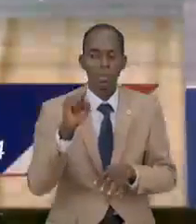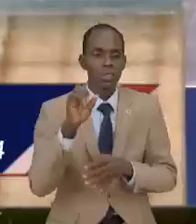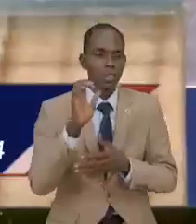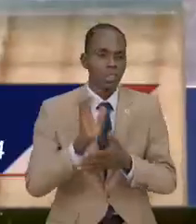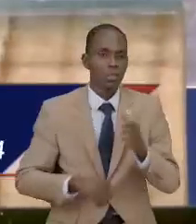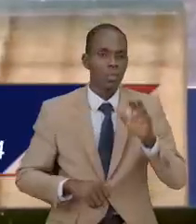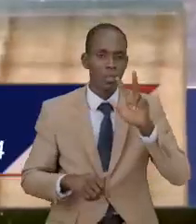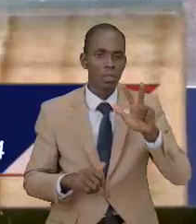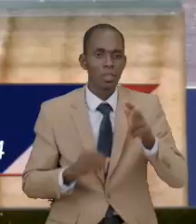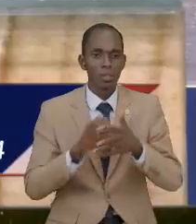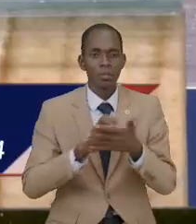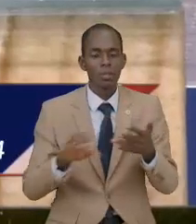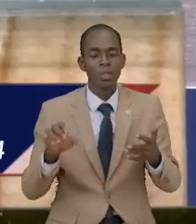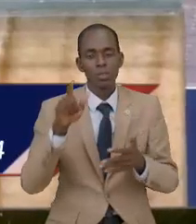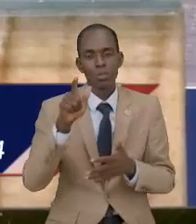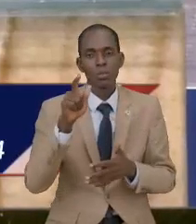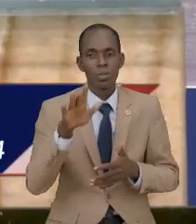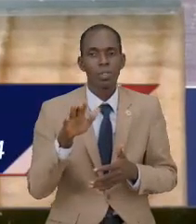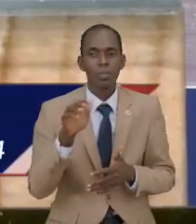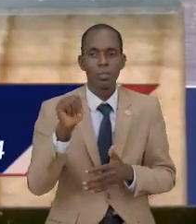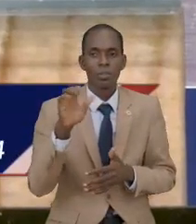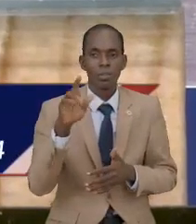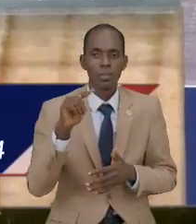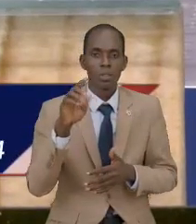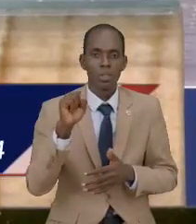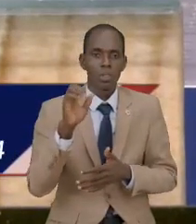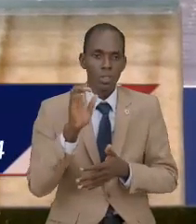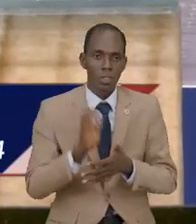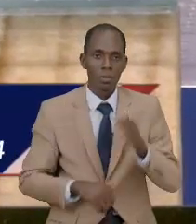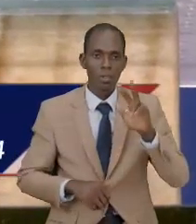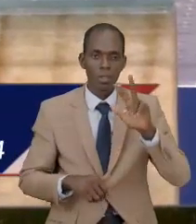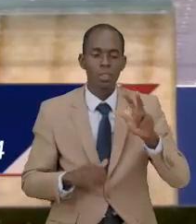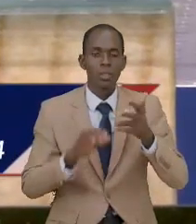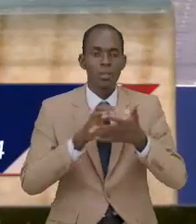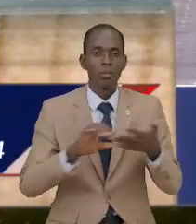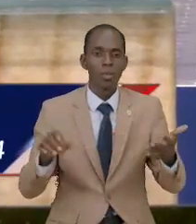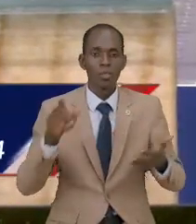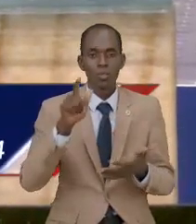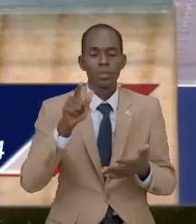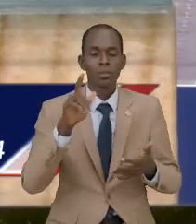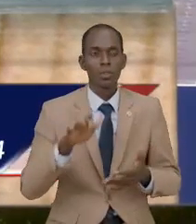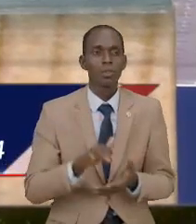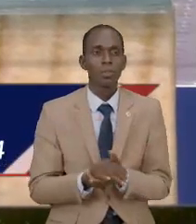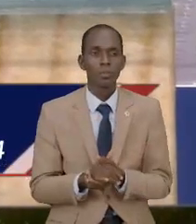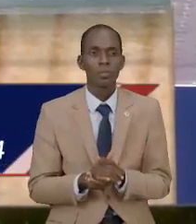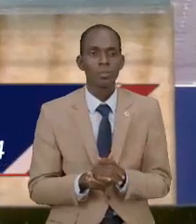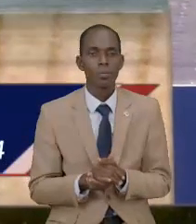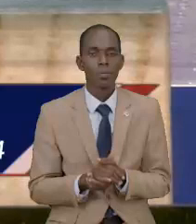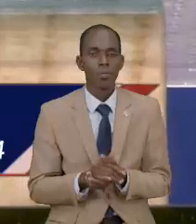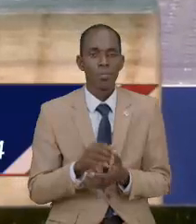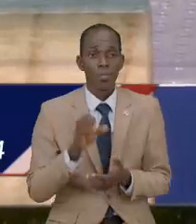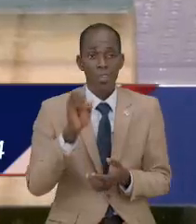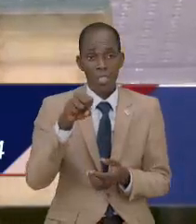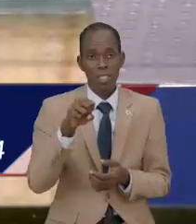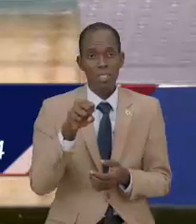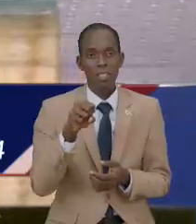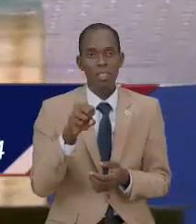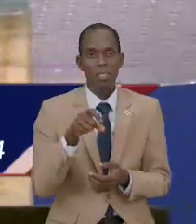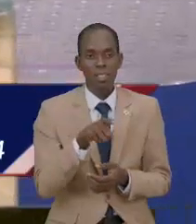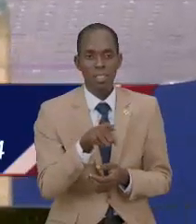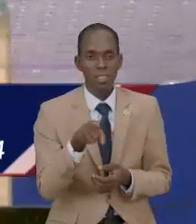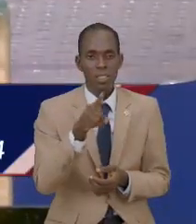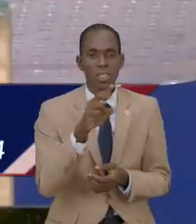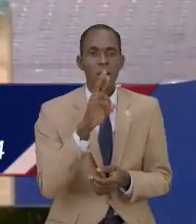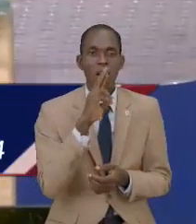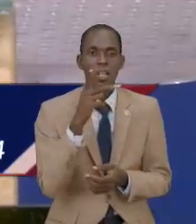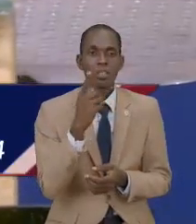verse 25. Acts chapter 3, verse 25. Ye are